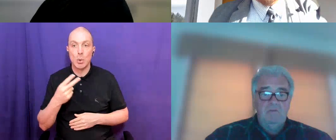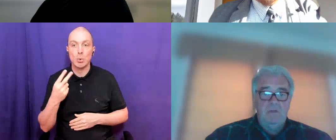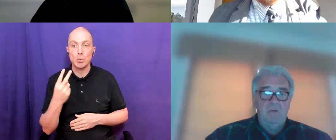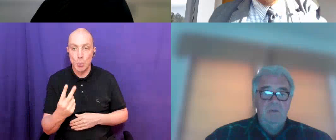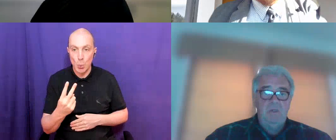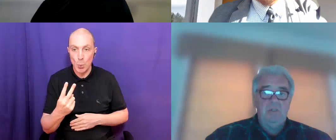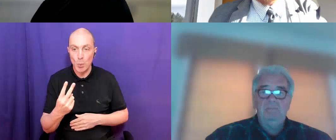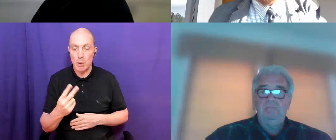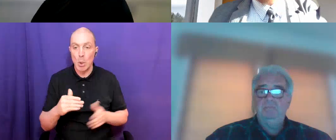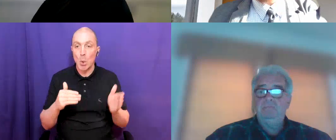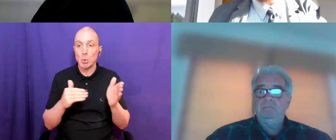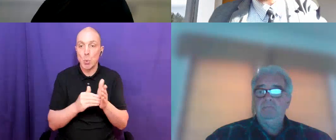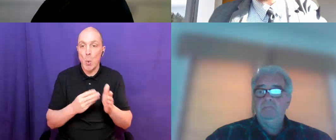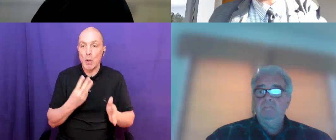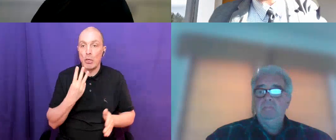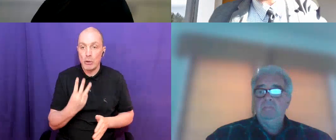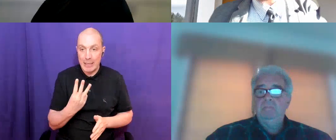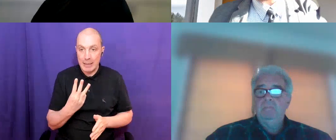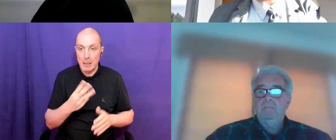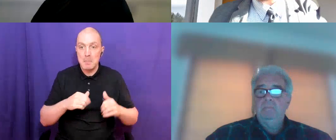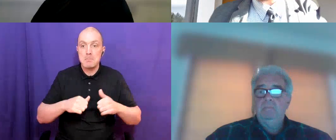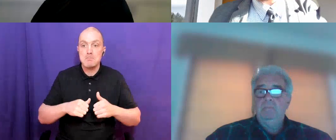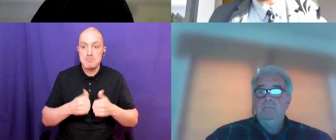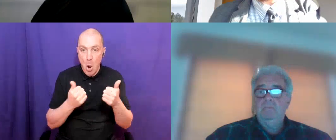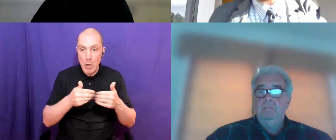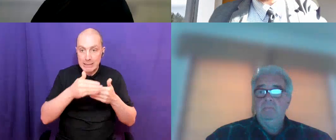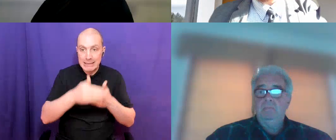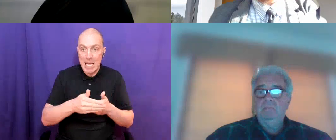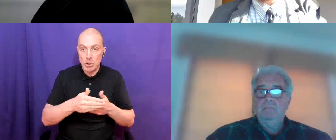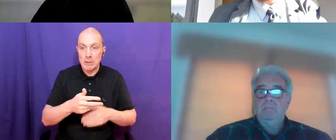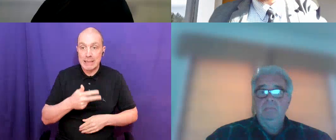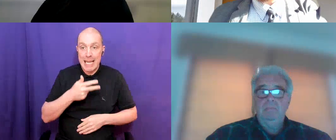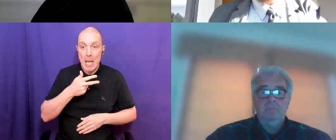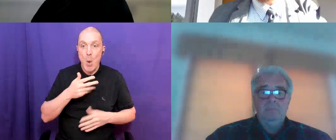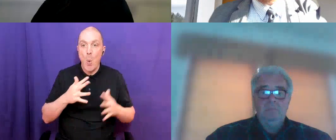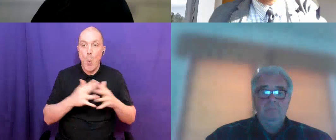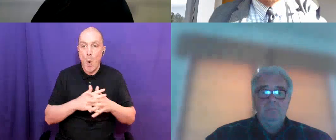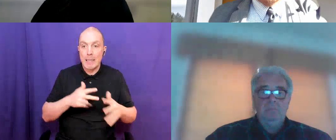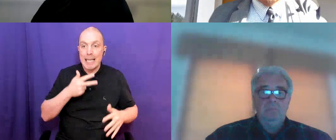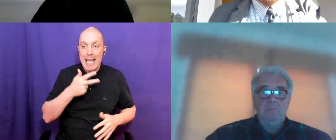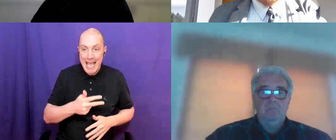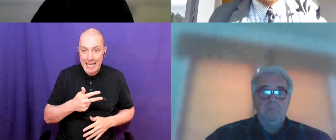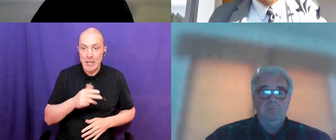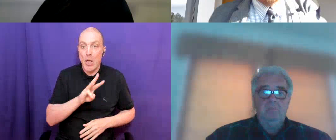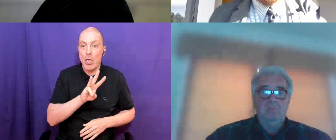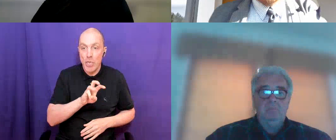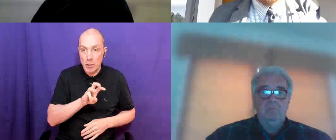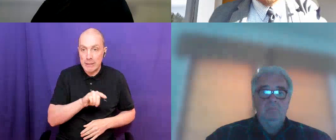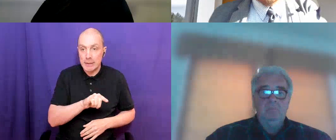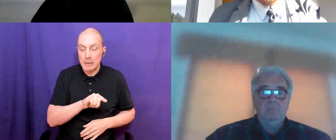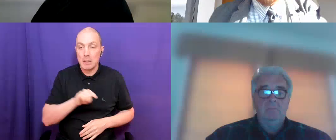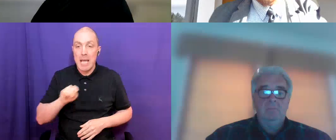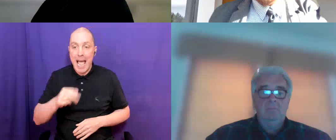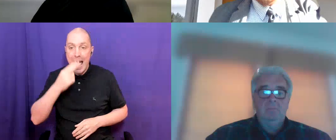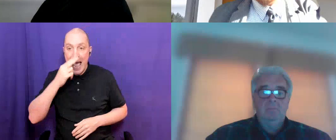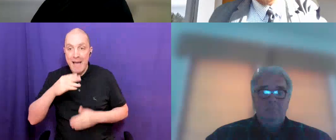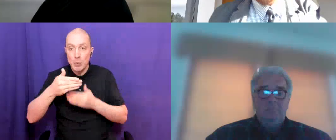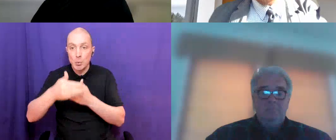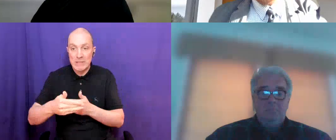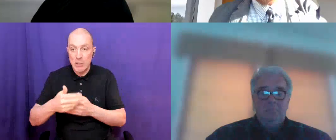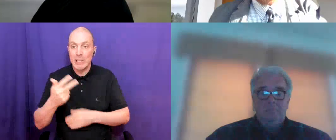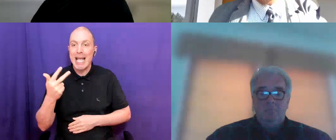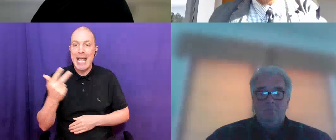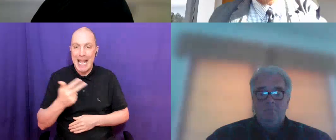Zone 3 in the morning session will be wards 8, then 13, and then in the afternoon session